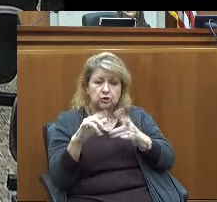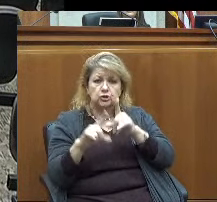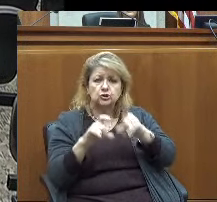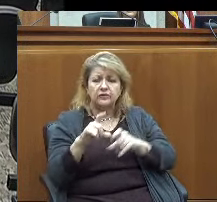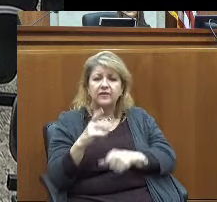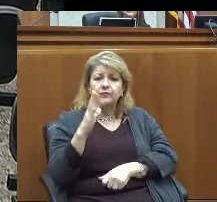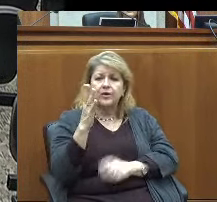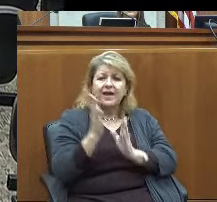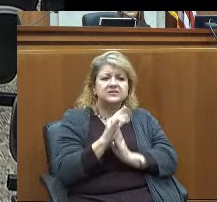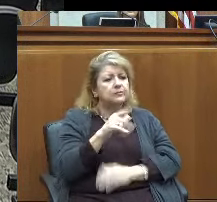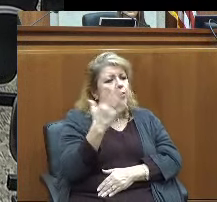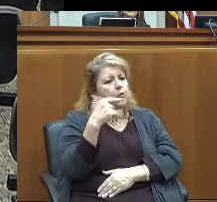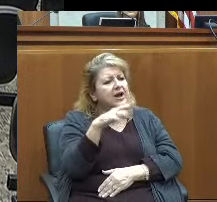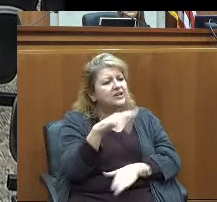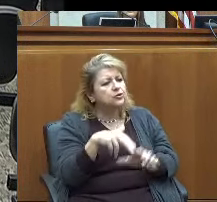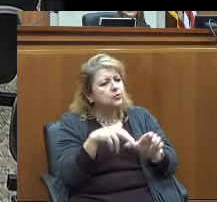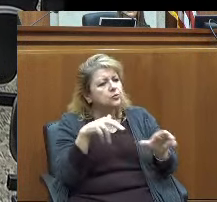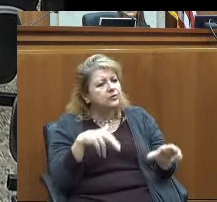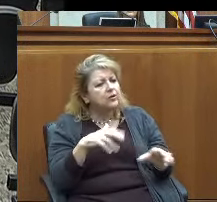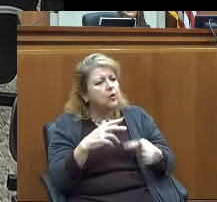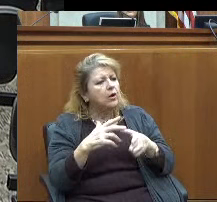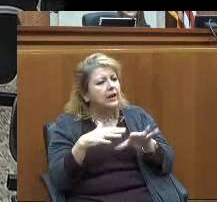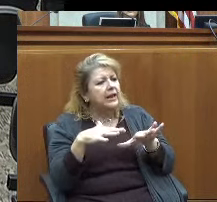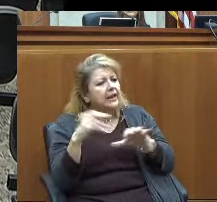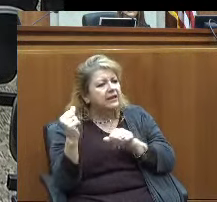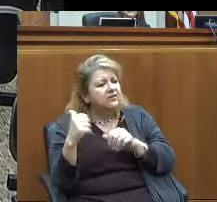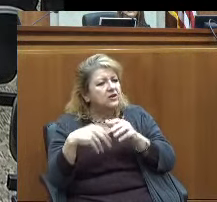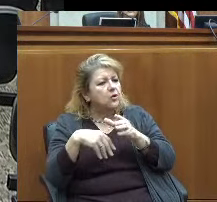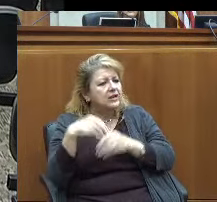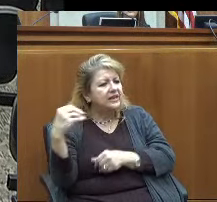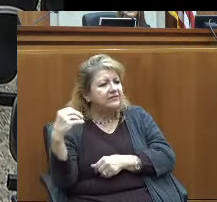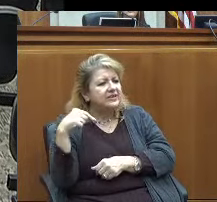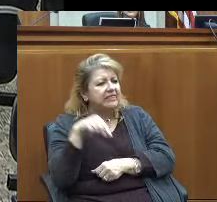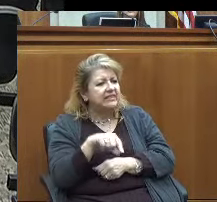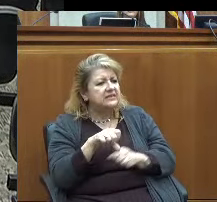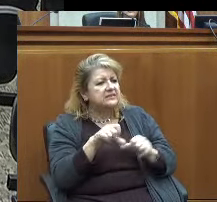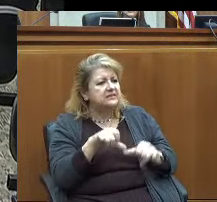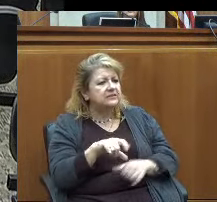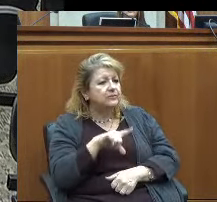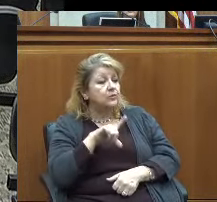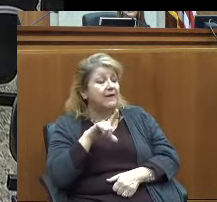teachers why they are leaving the system, and we ask them a question that